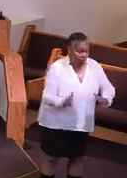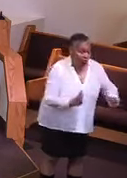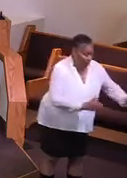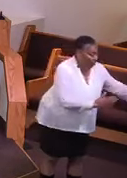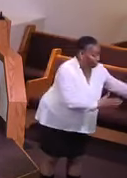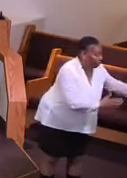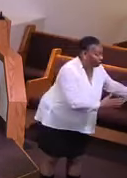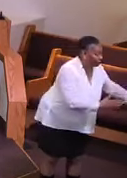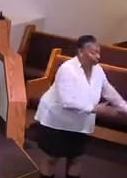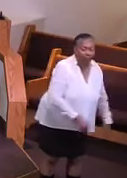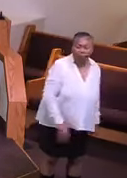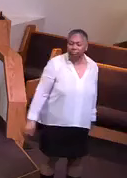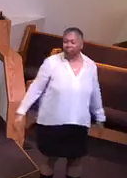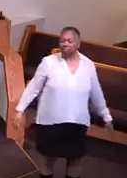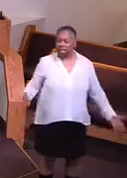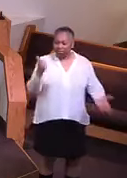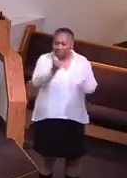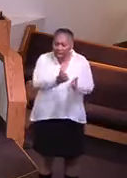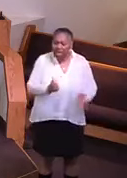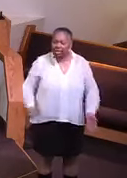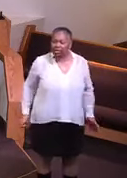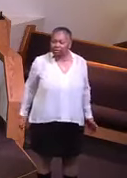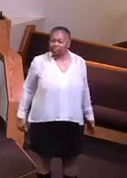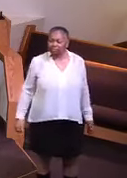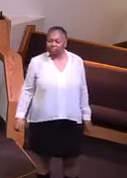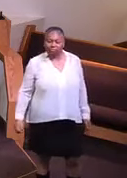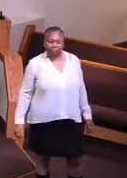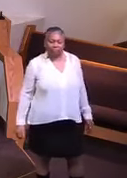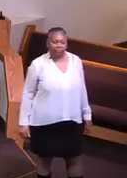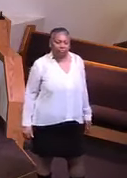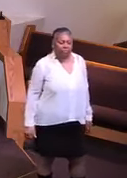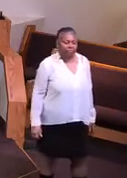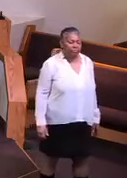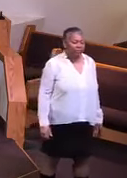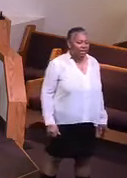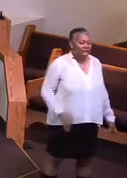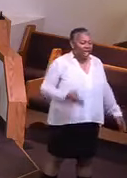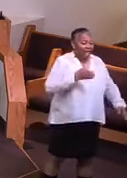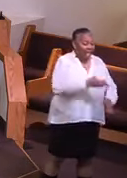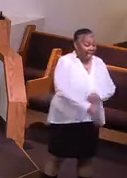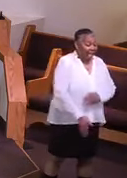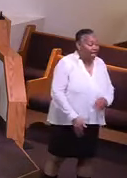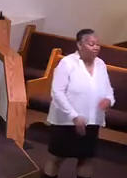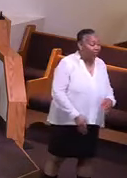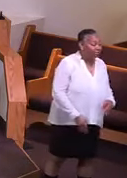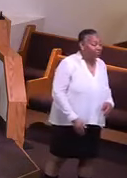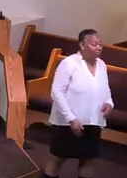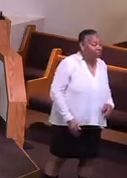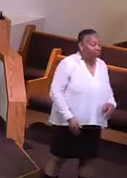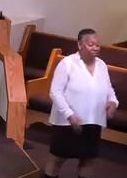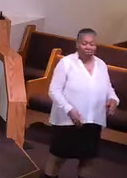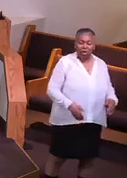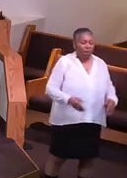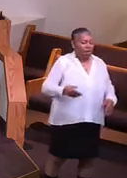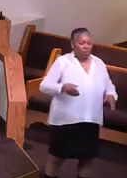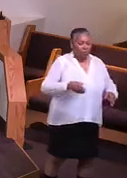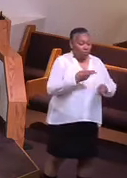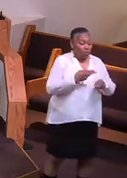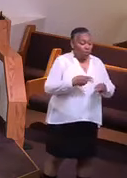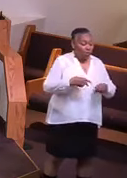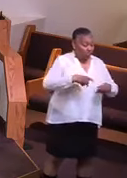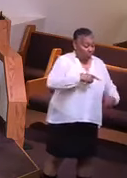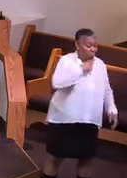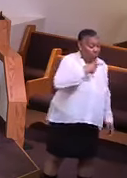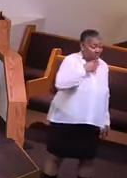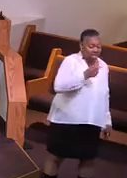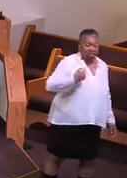of order. You are out of order. Amen. Needless to say, after the march, we didn't see them no more. Amen. But it